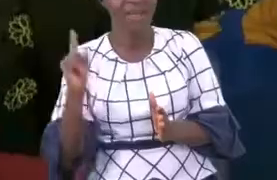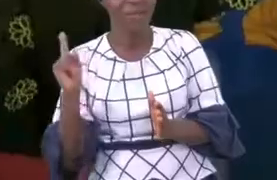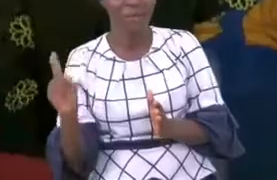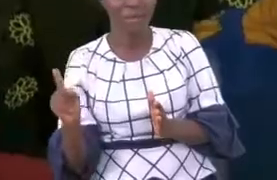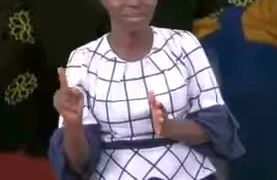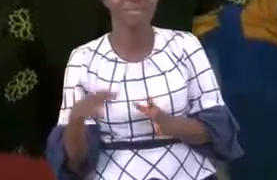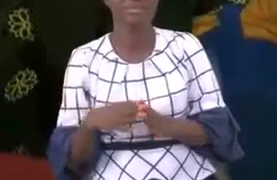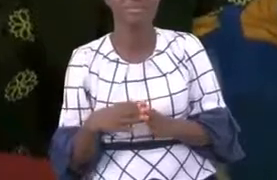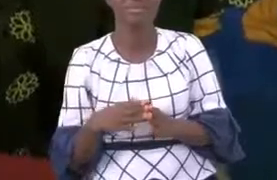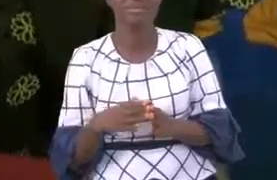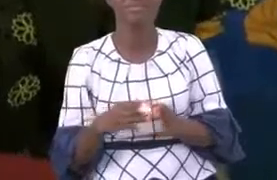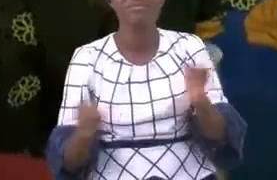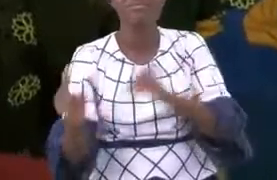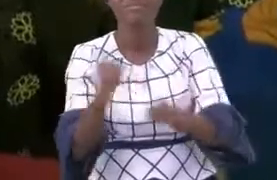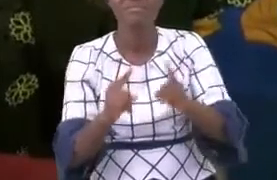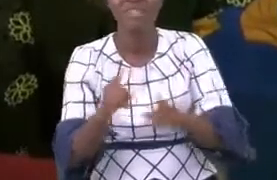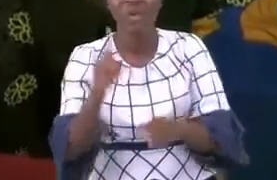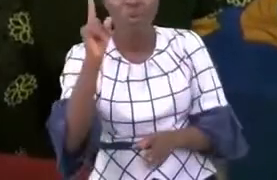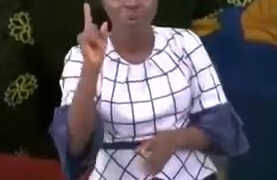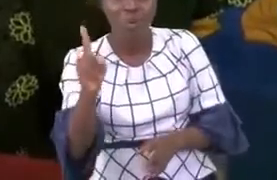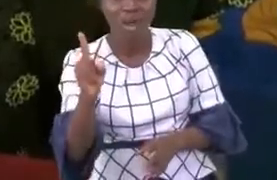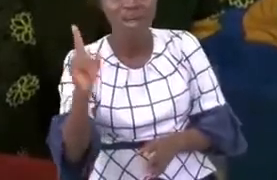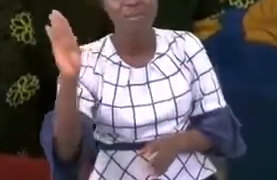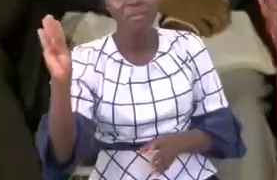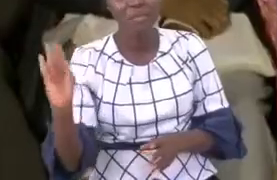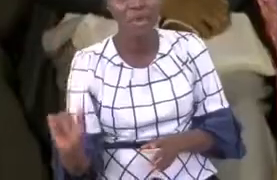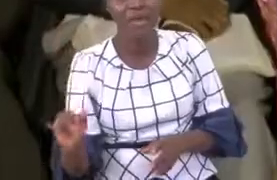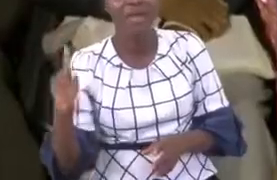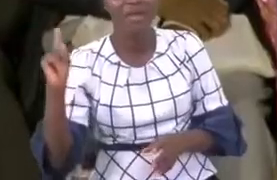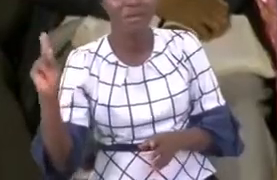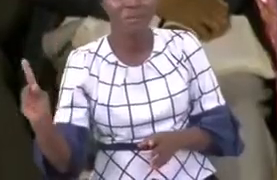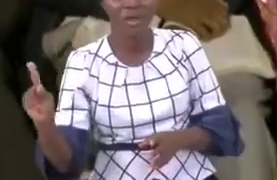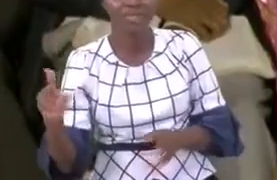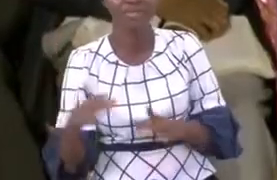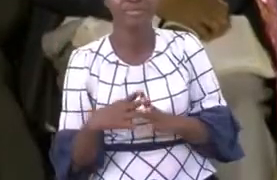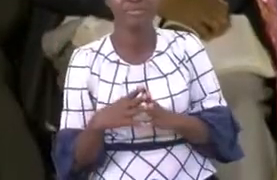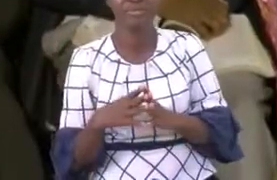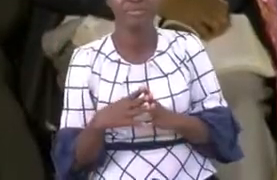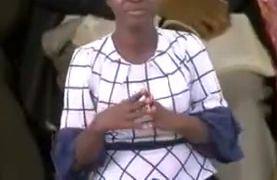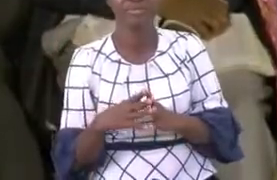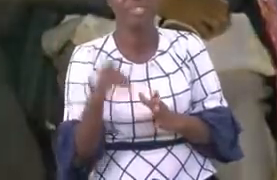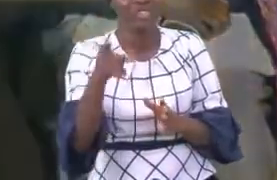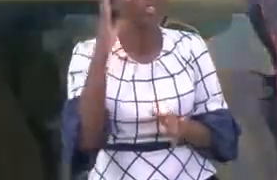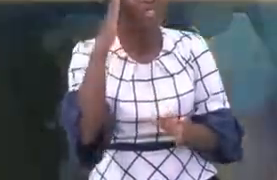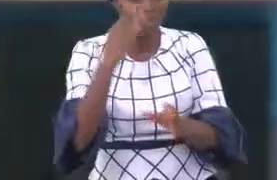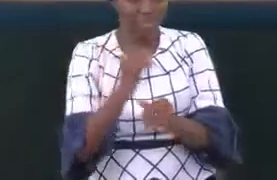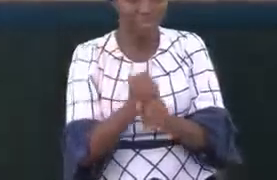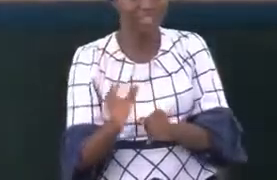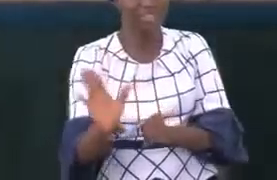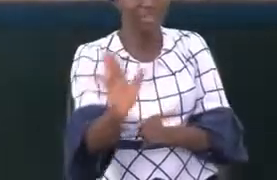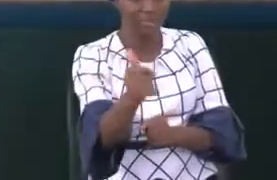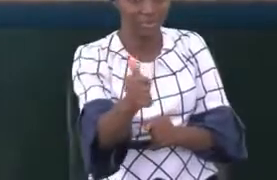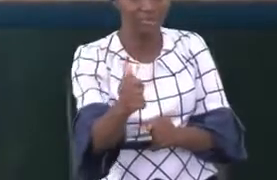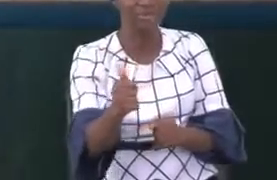by one. You'll pick your own tonight. Number three is the